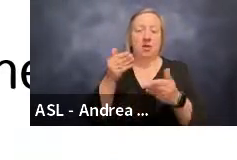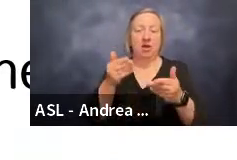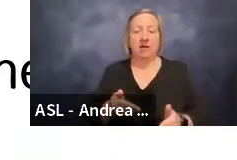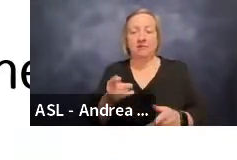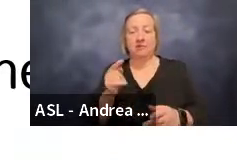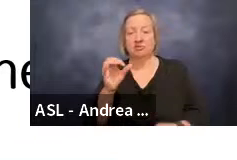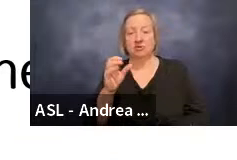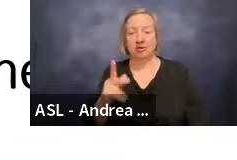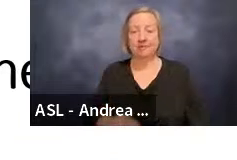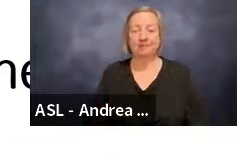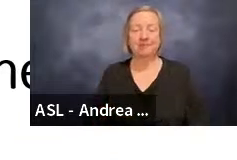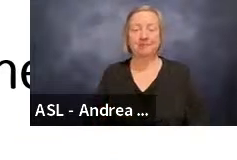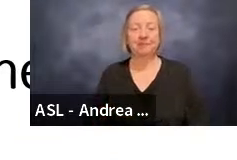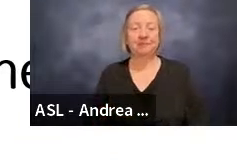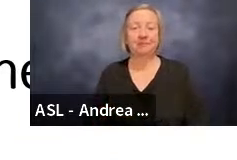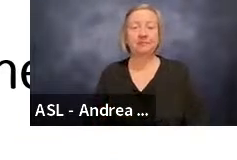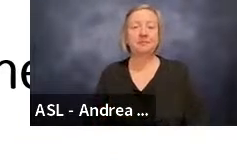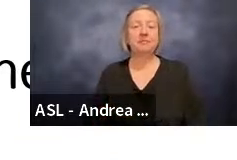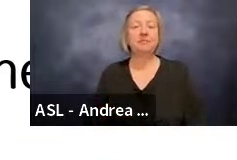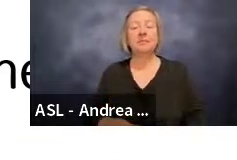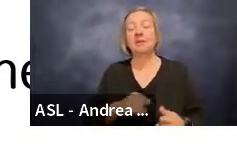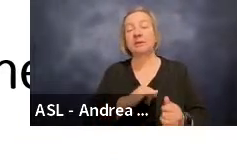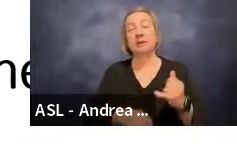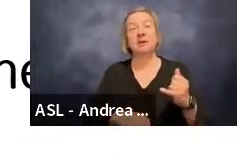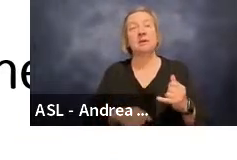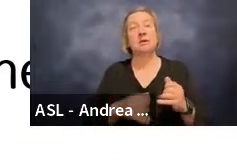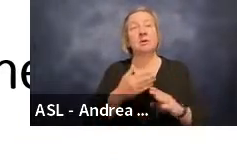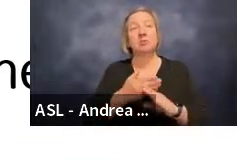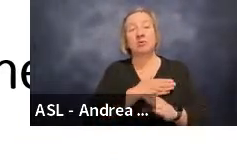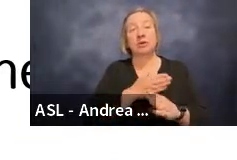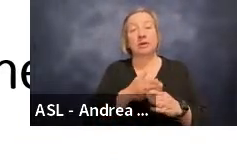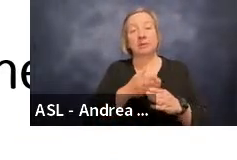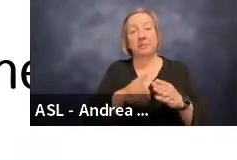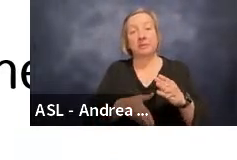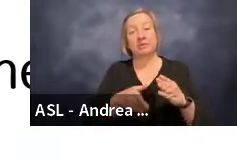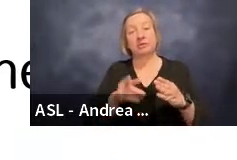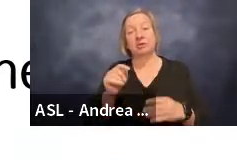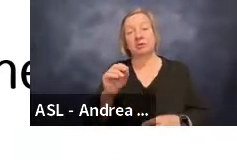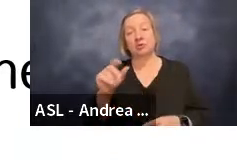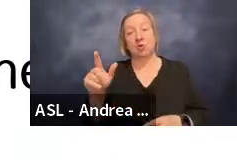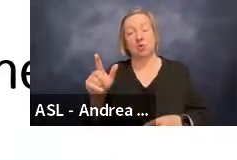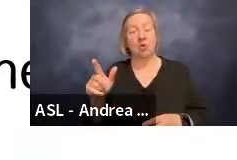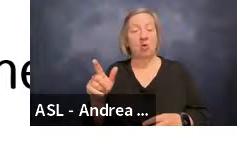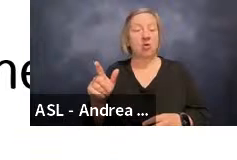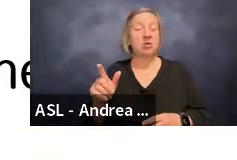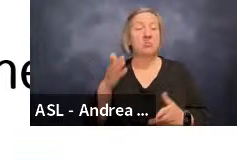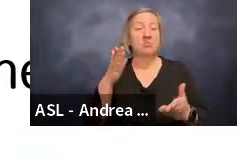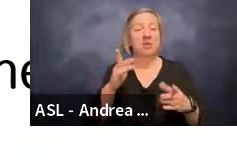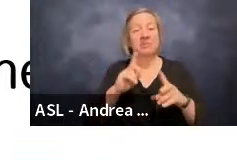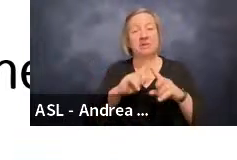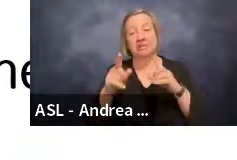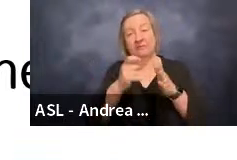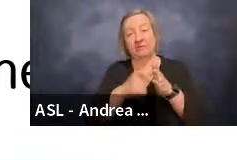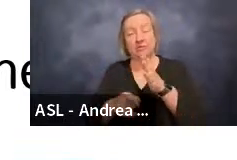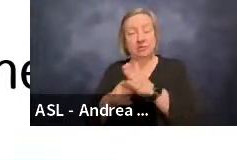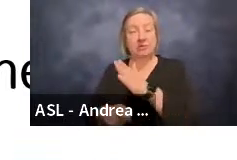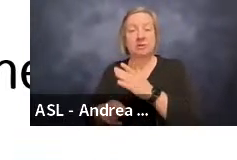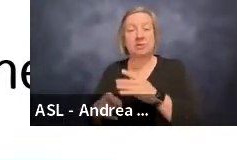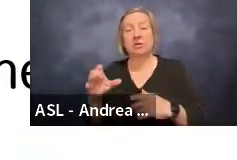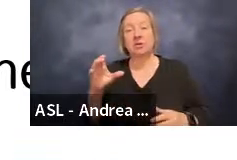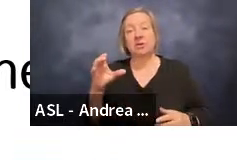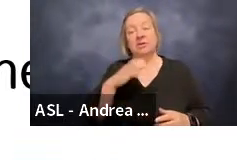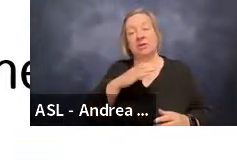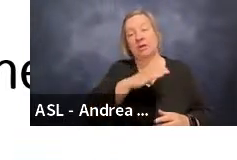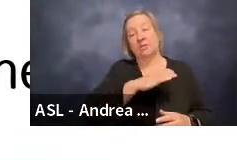trucks. And finally, pre-completion tolling, as noted, there may be differences that the commission